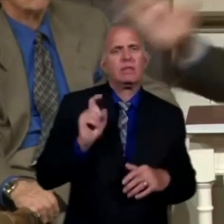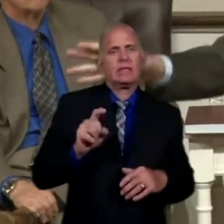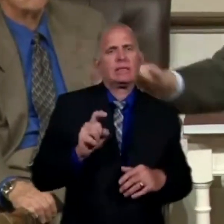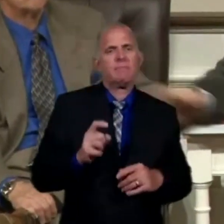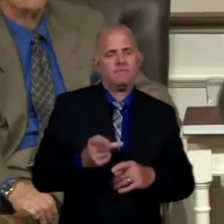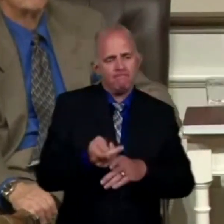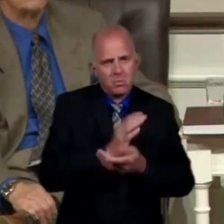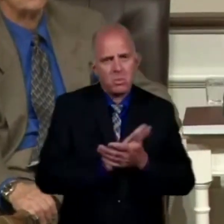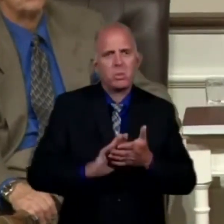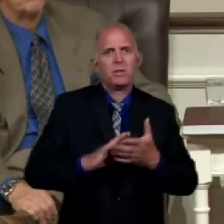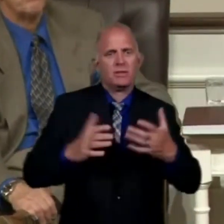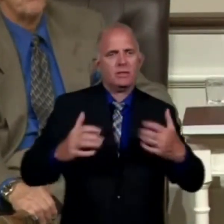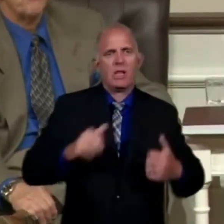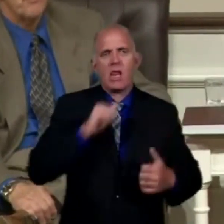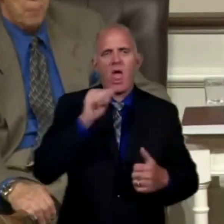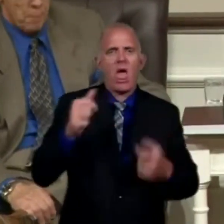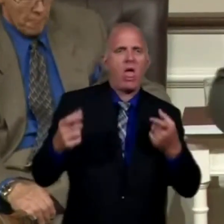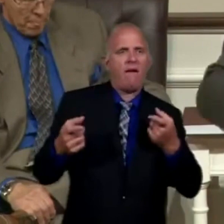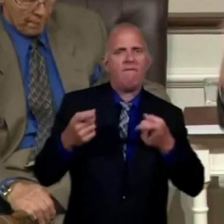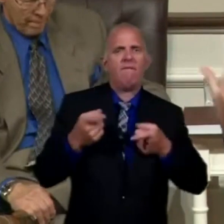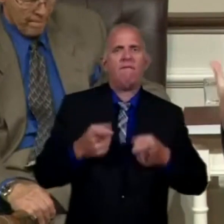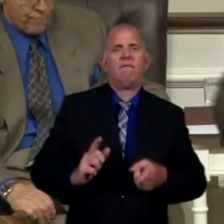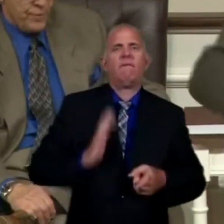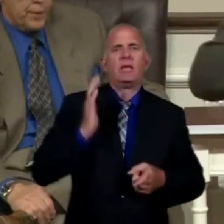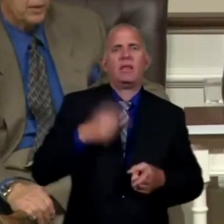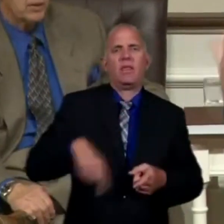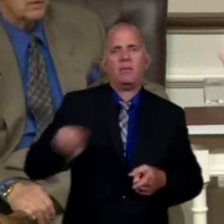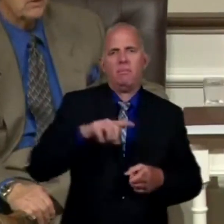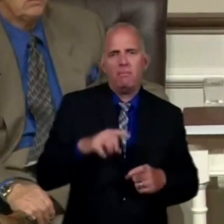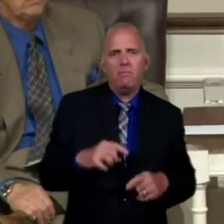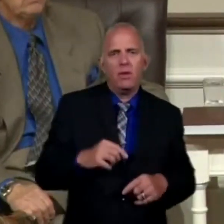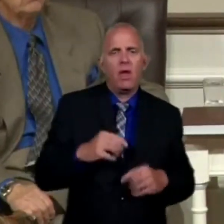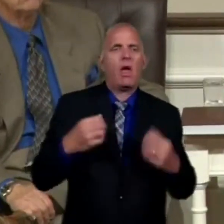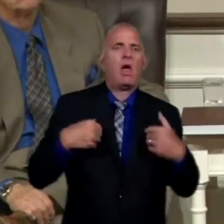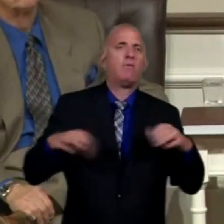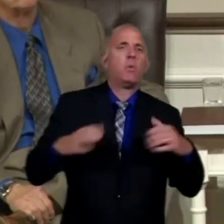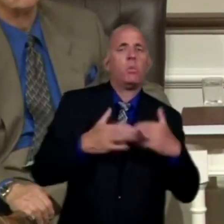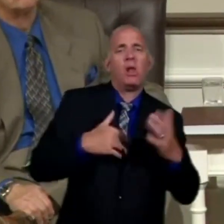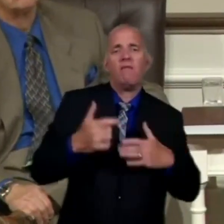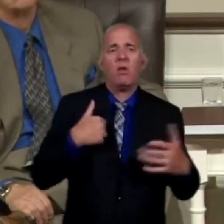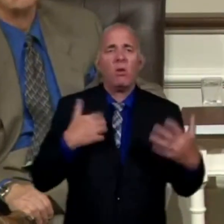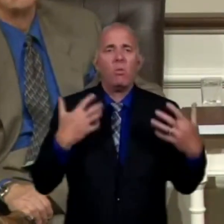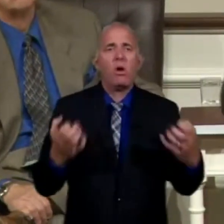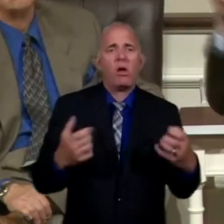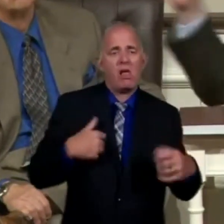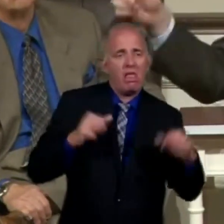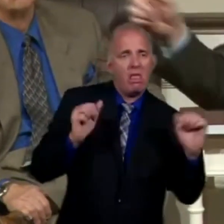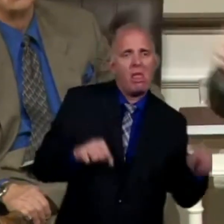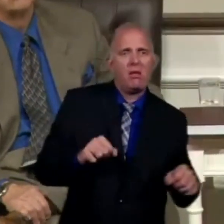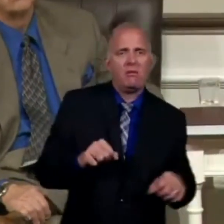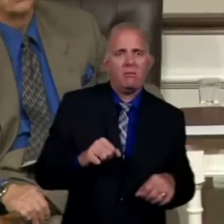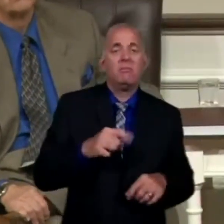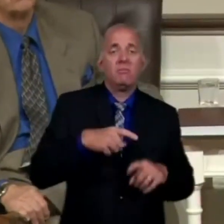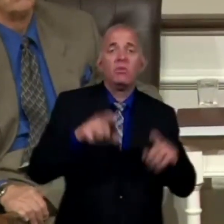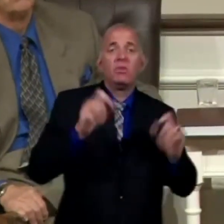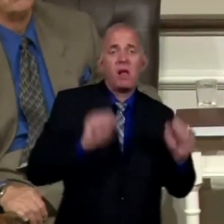Don't offend somebody else. Well, I've got liberty. I can do whatever I want. Yes, you can, Spanky, but you're going to hurt other people.